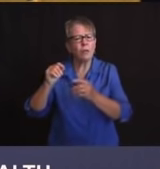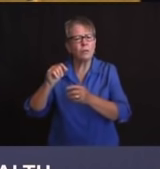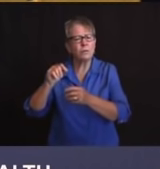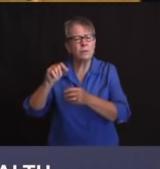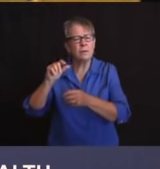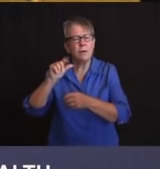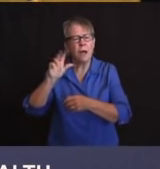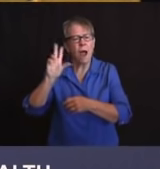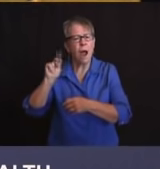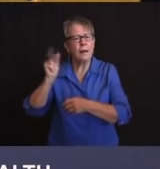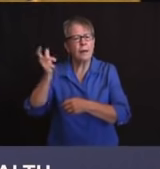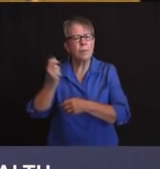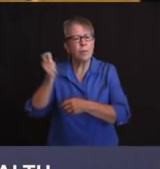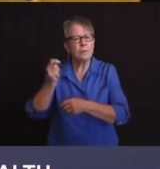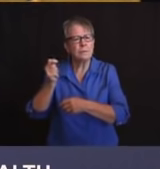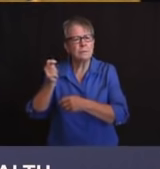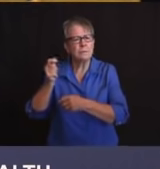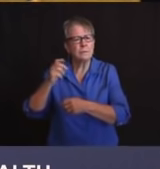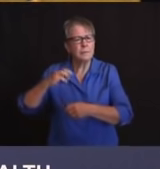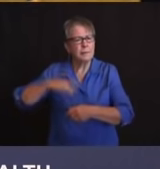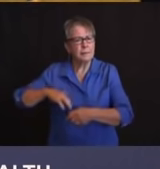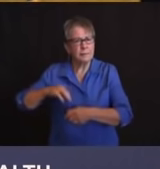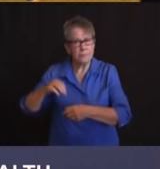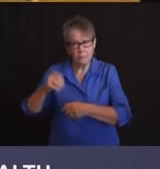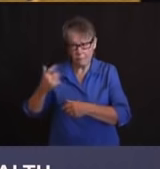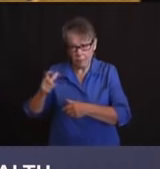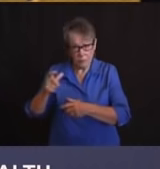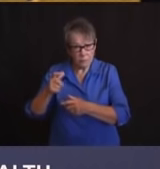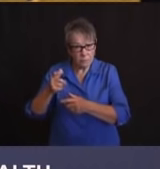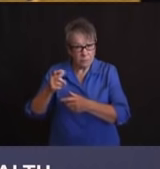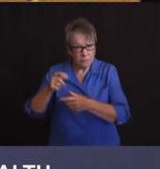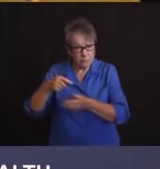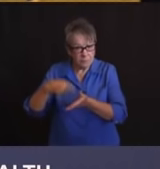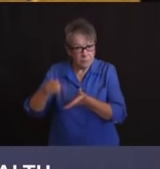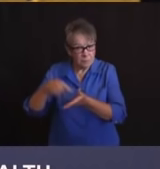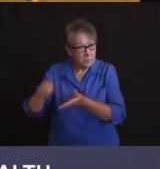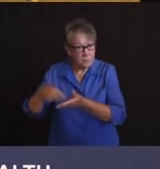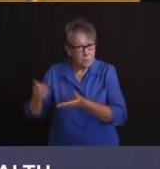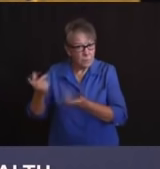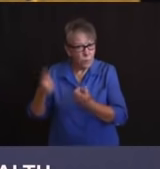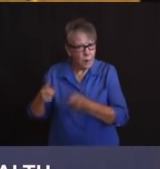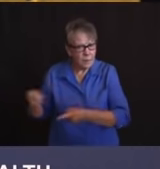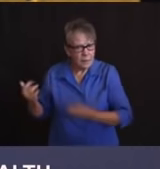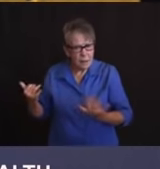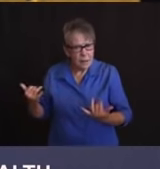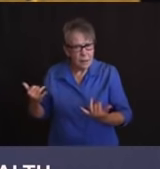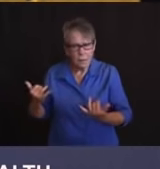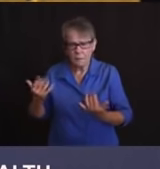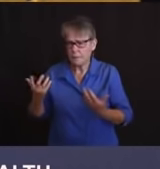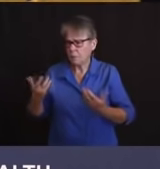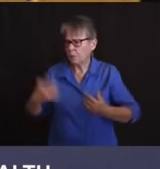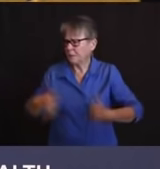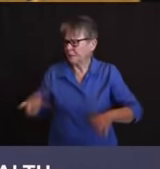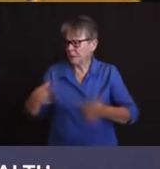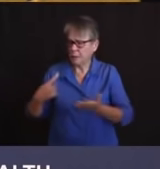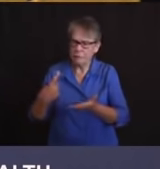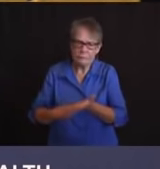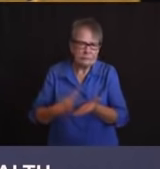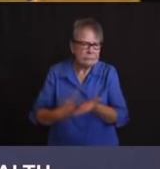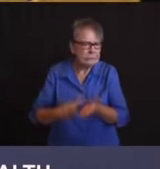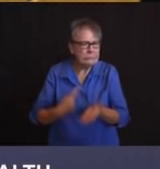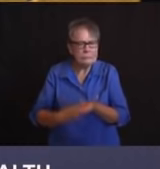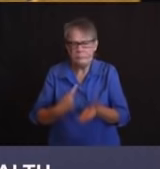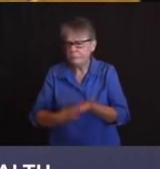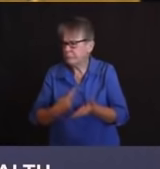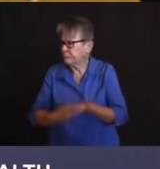and I did not speak to Rob this morning. Can we come back to you on that? Sure. I know they were going back and forth, as we said on Monday, and I don't think the texture of the